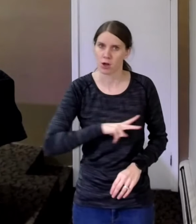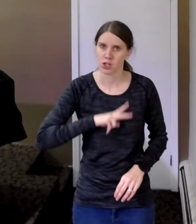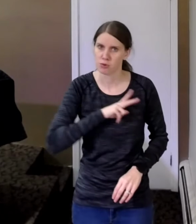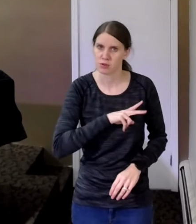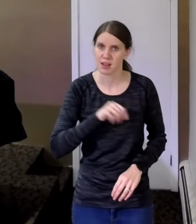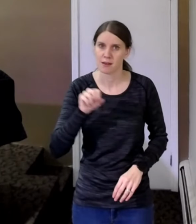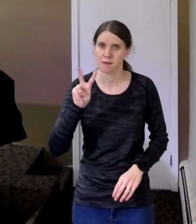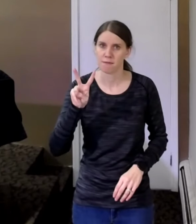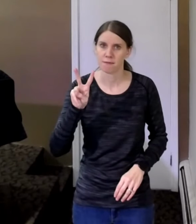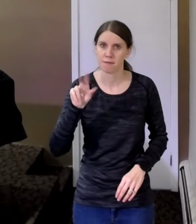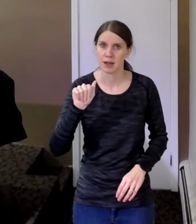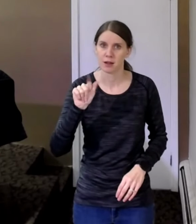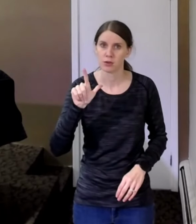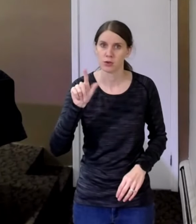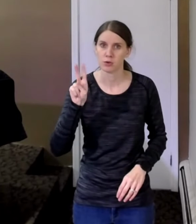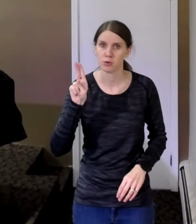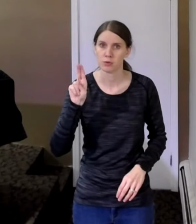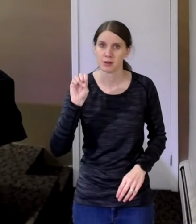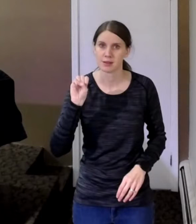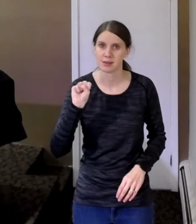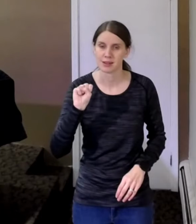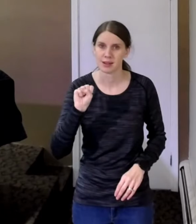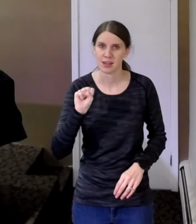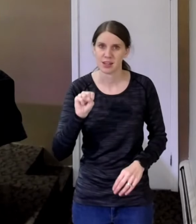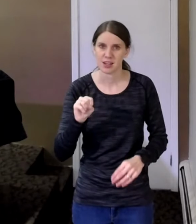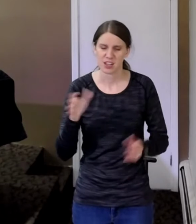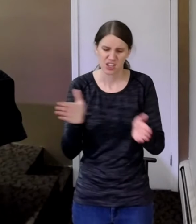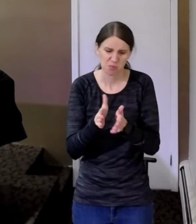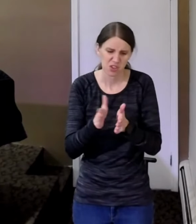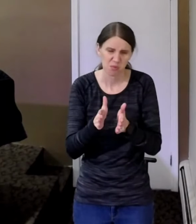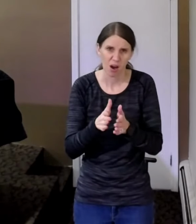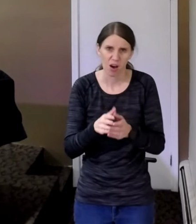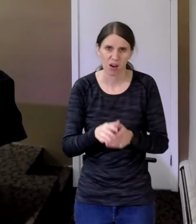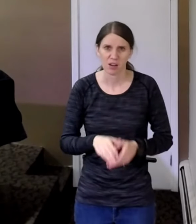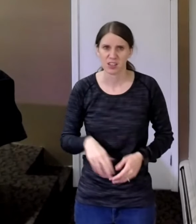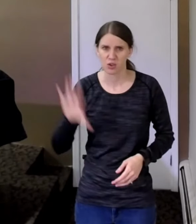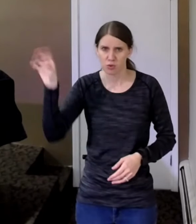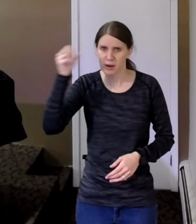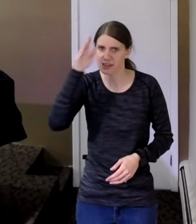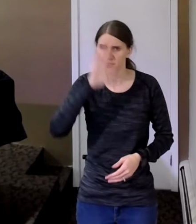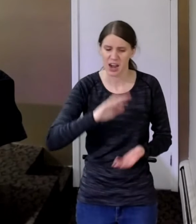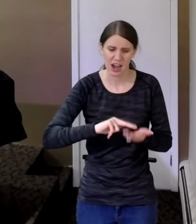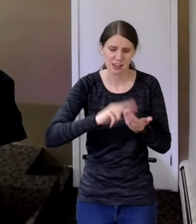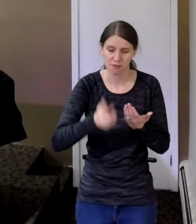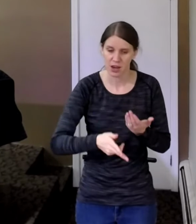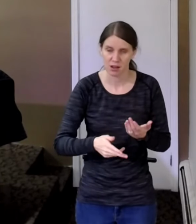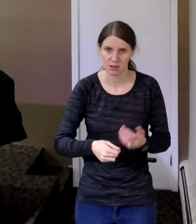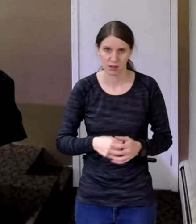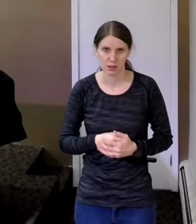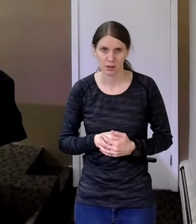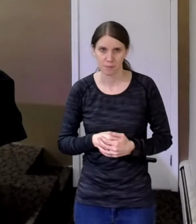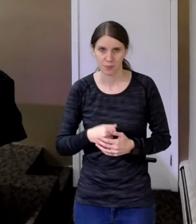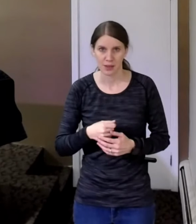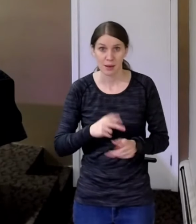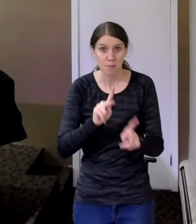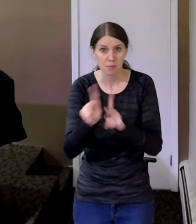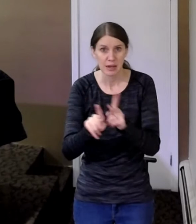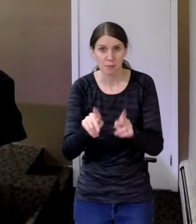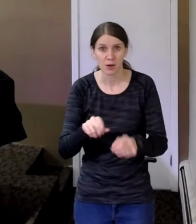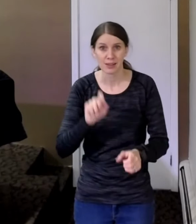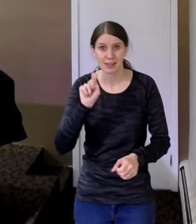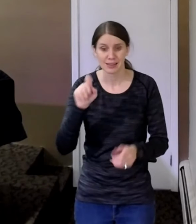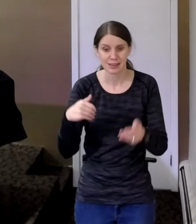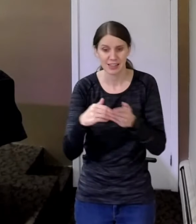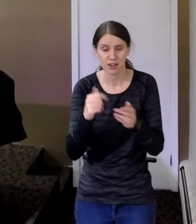love from God to run short. Because there's people all around me that need to see